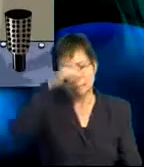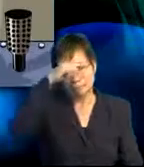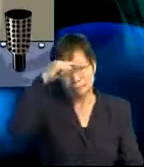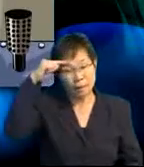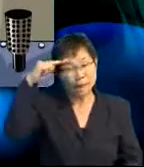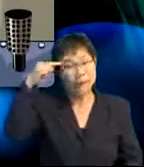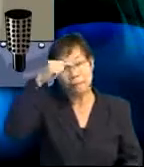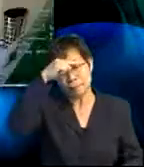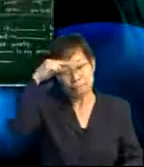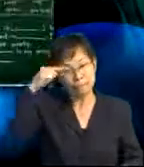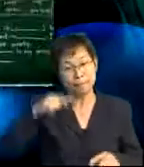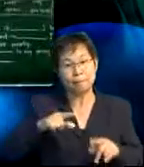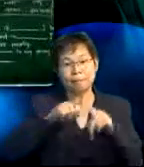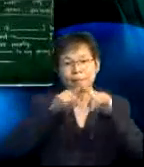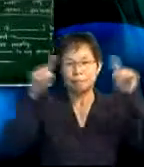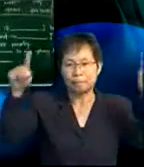Blackboard.